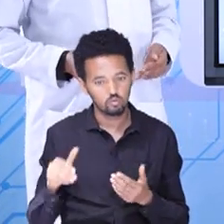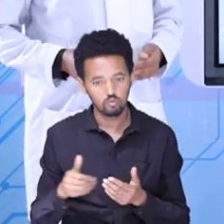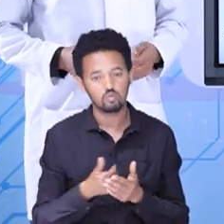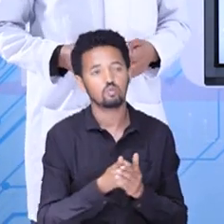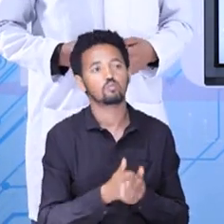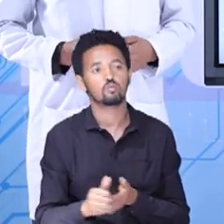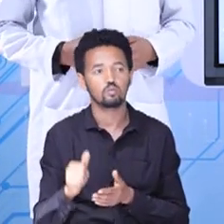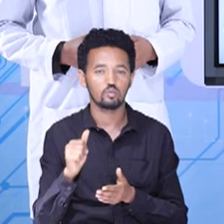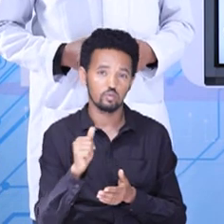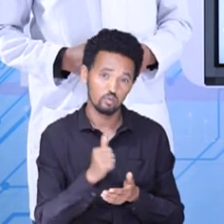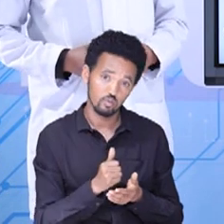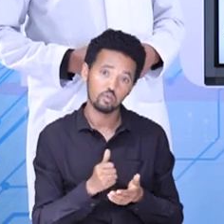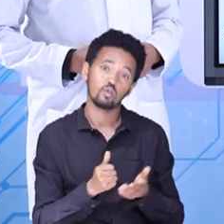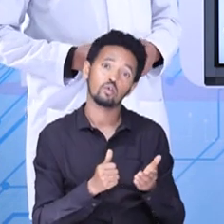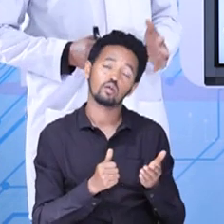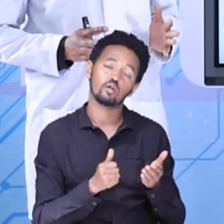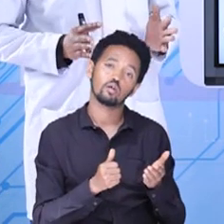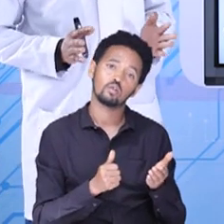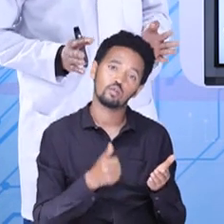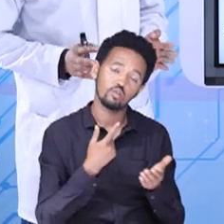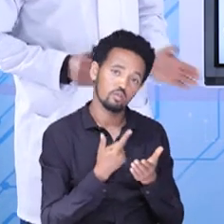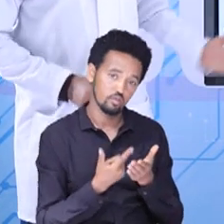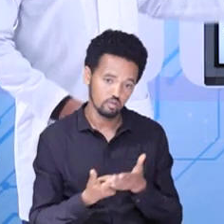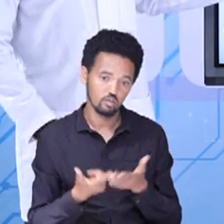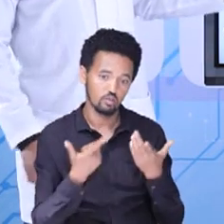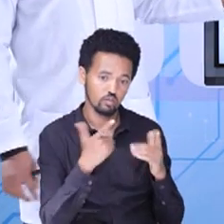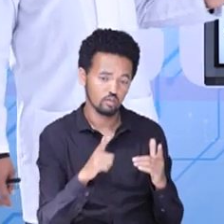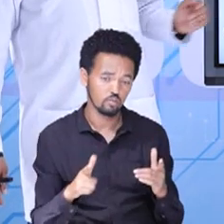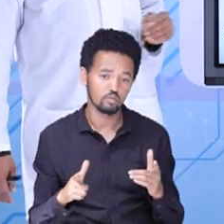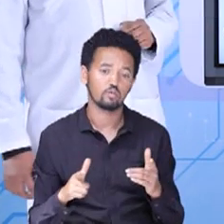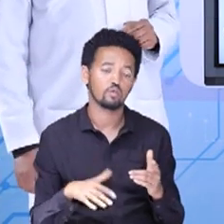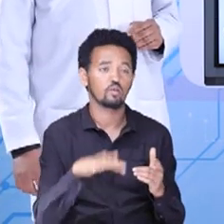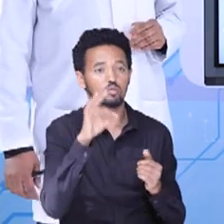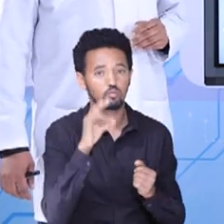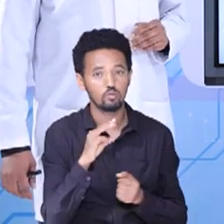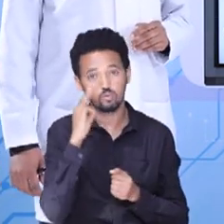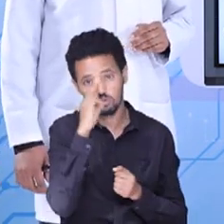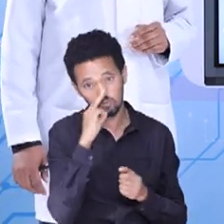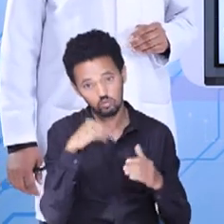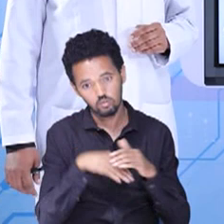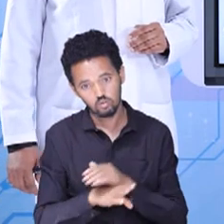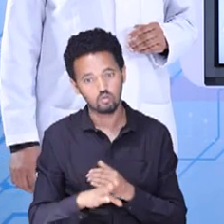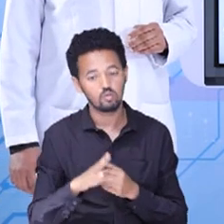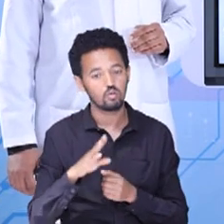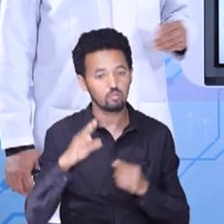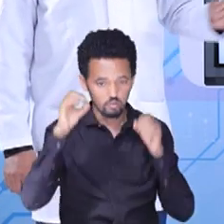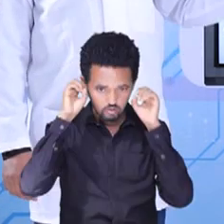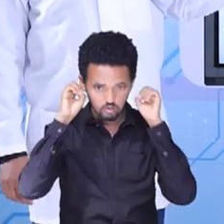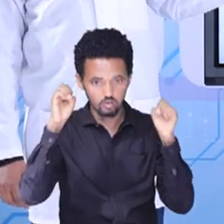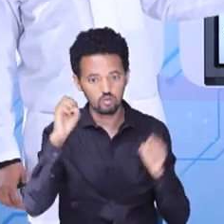July 1967, in Somalia, Ali Sharmarke became president of